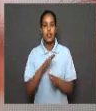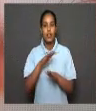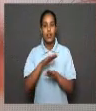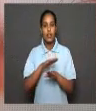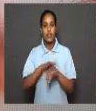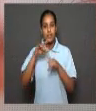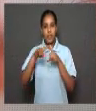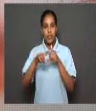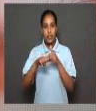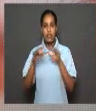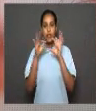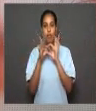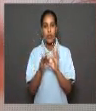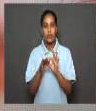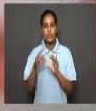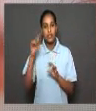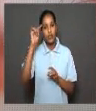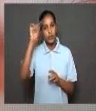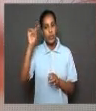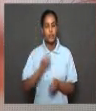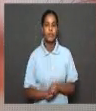the valence bond theory.